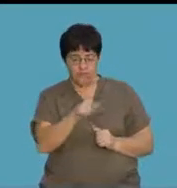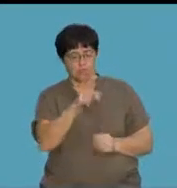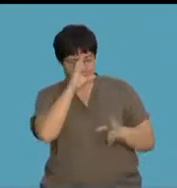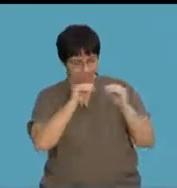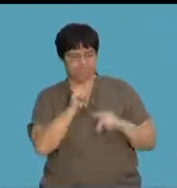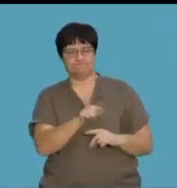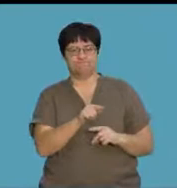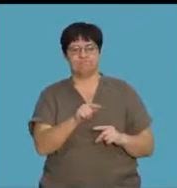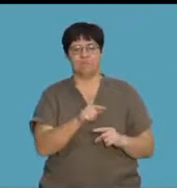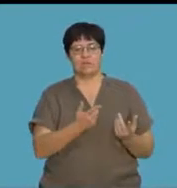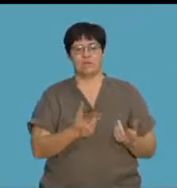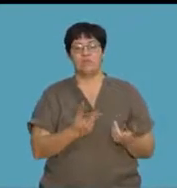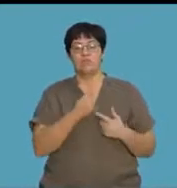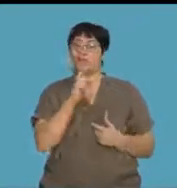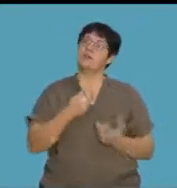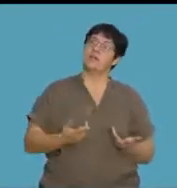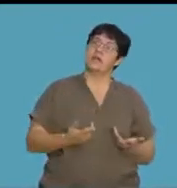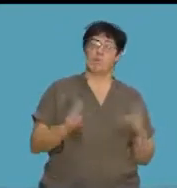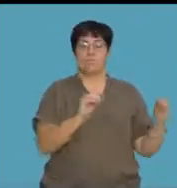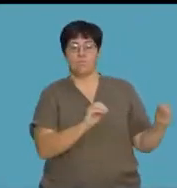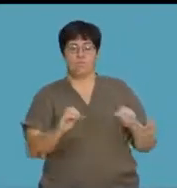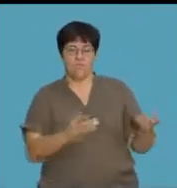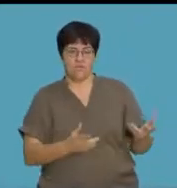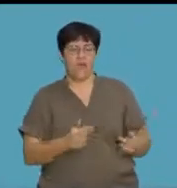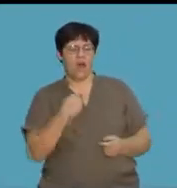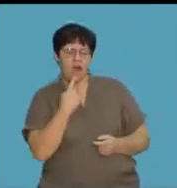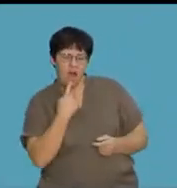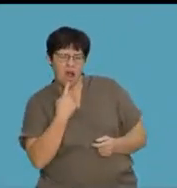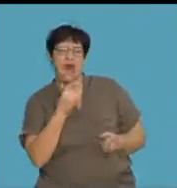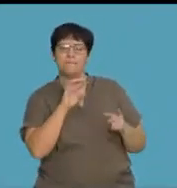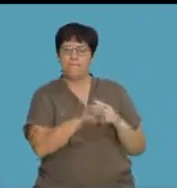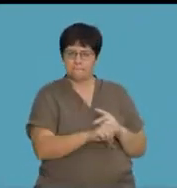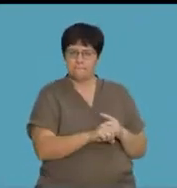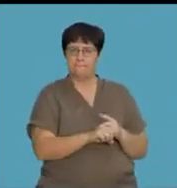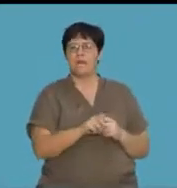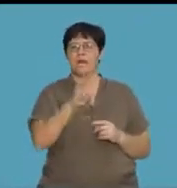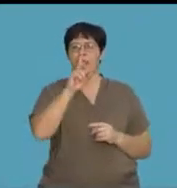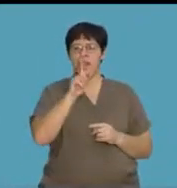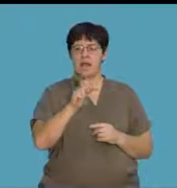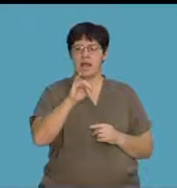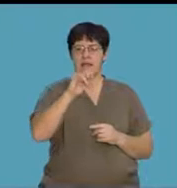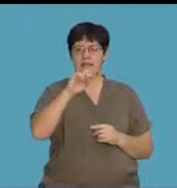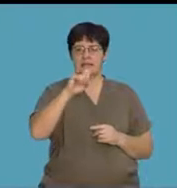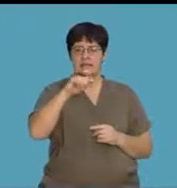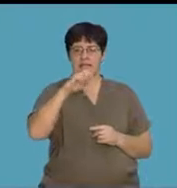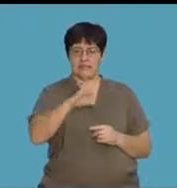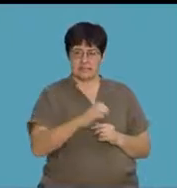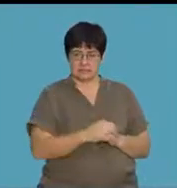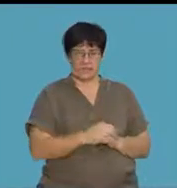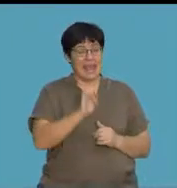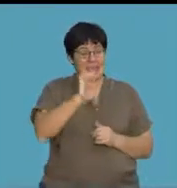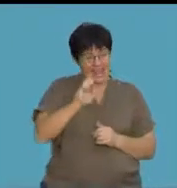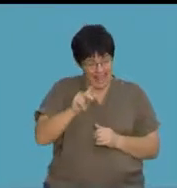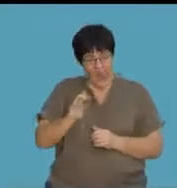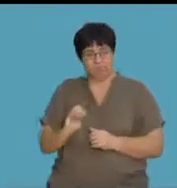are experiencing. And the moment we spoke of movement, we're thinking immediately of the kinetic energy. Do these particles